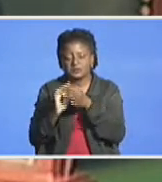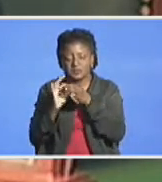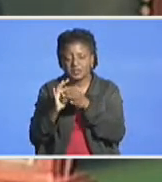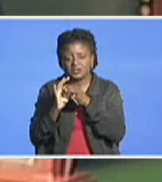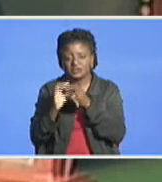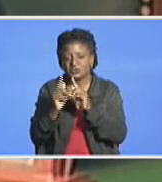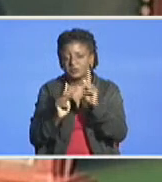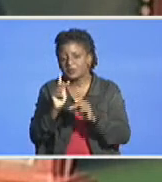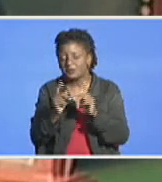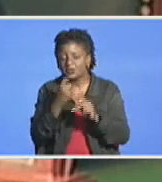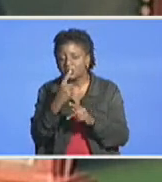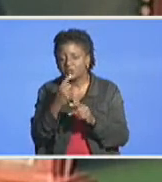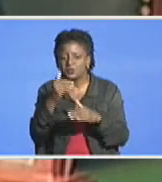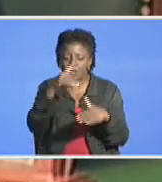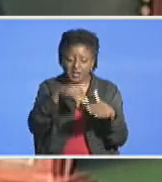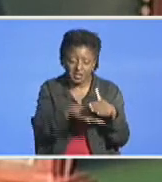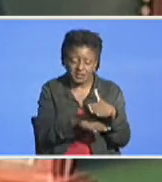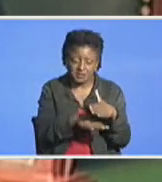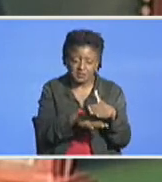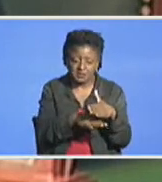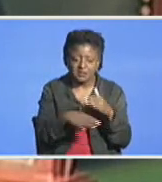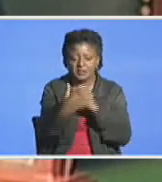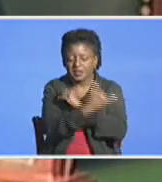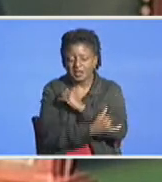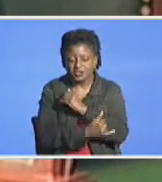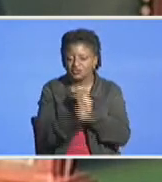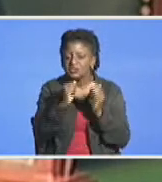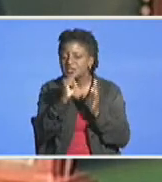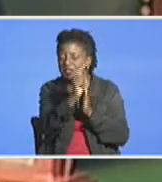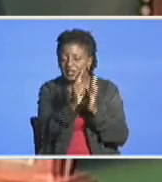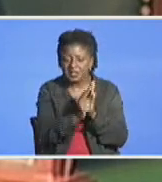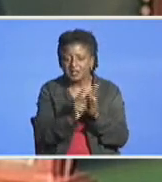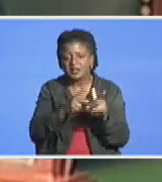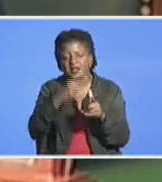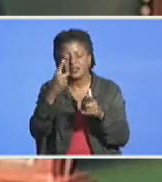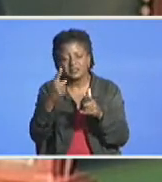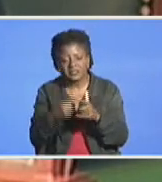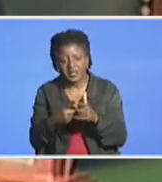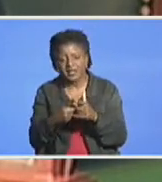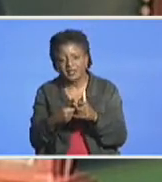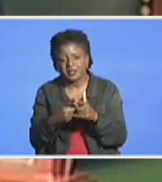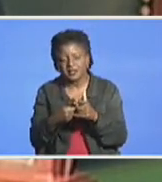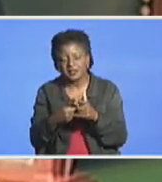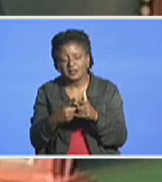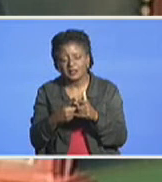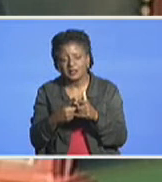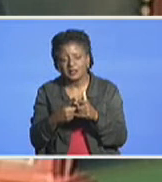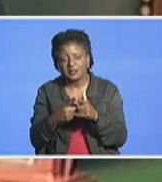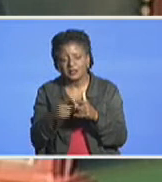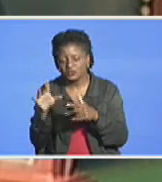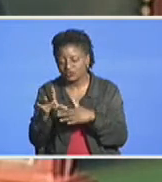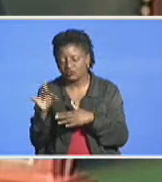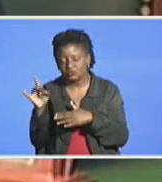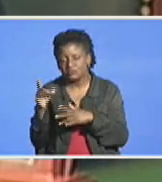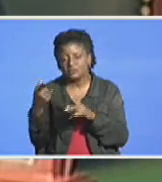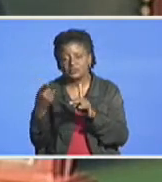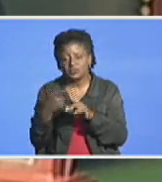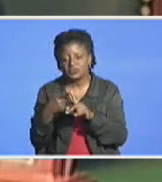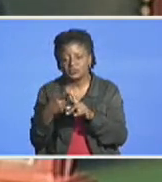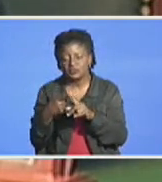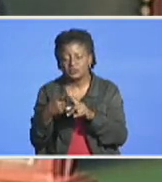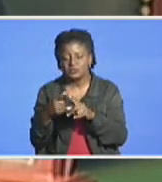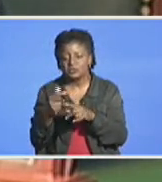all, enter the country illegally and then take it upon themselves to